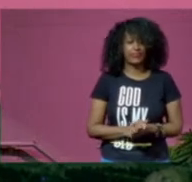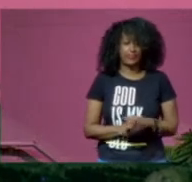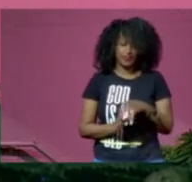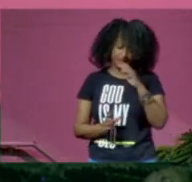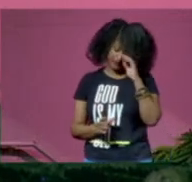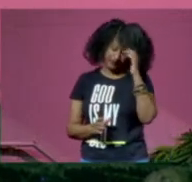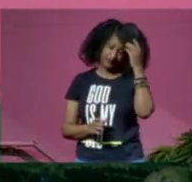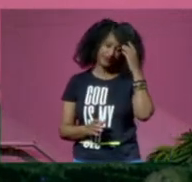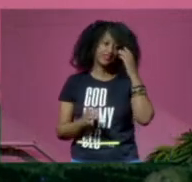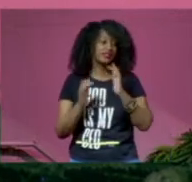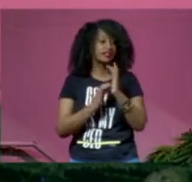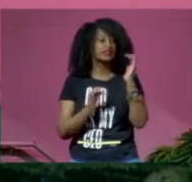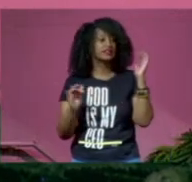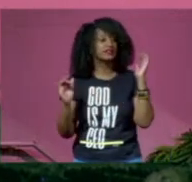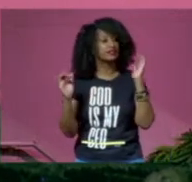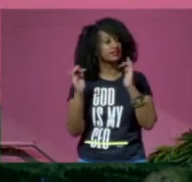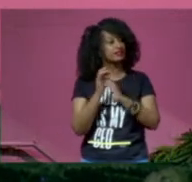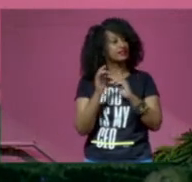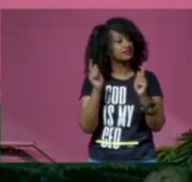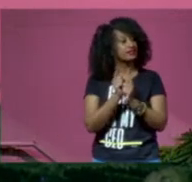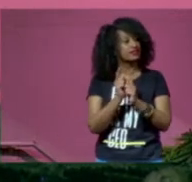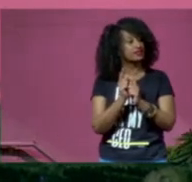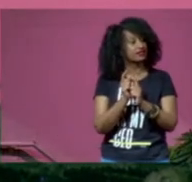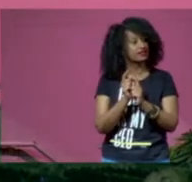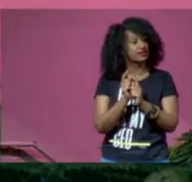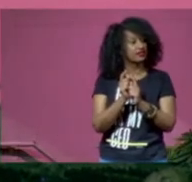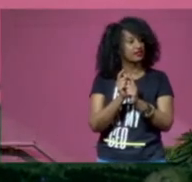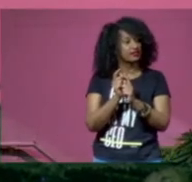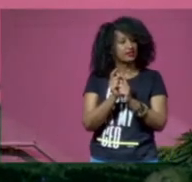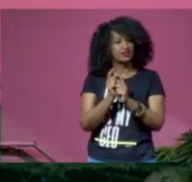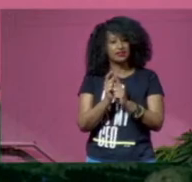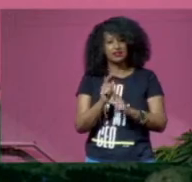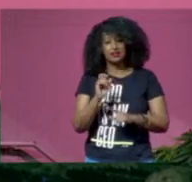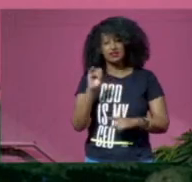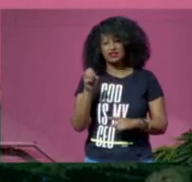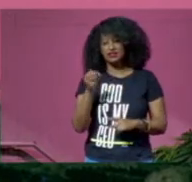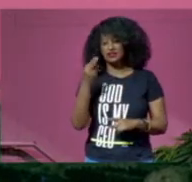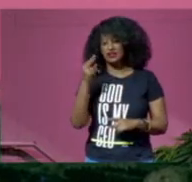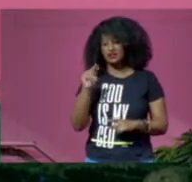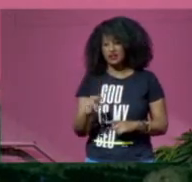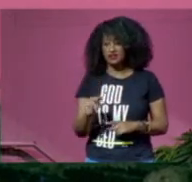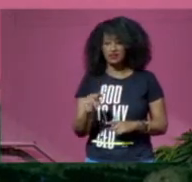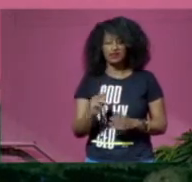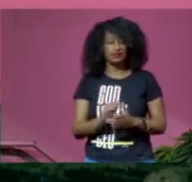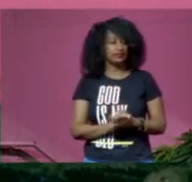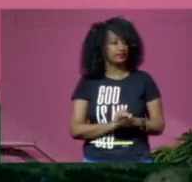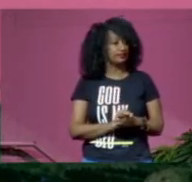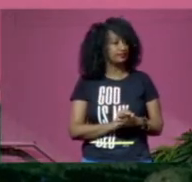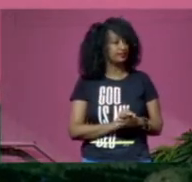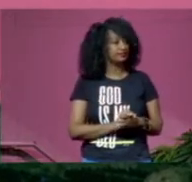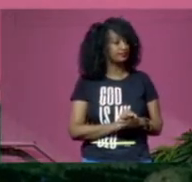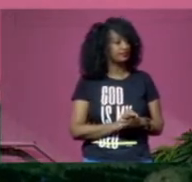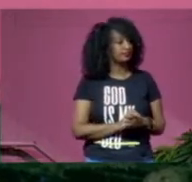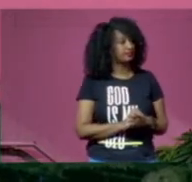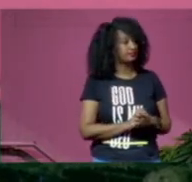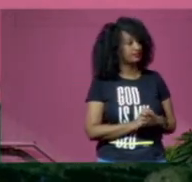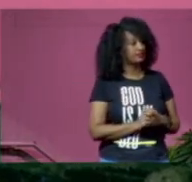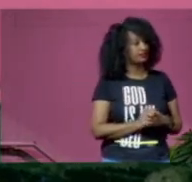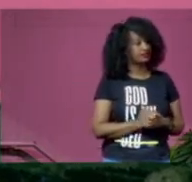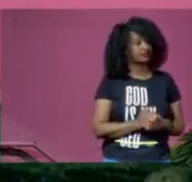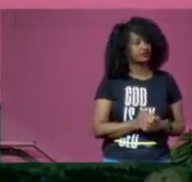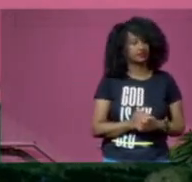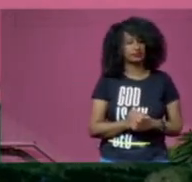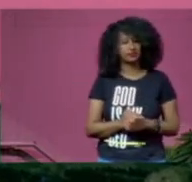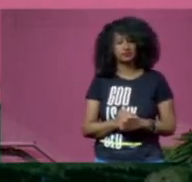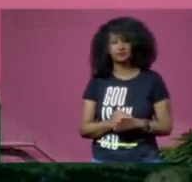came in verse 9 from Nazareth in Galilee. For those of you in the Zoom room who are taking notes,